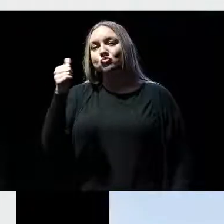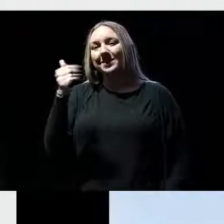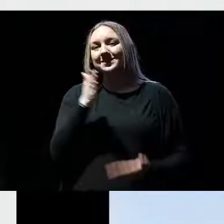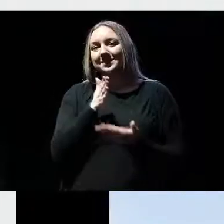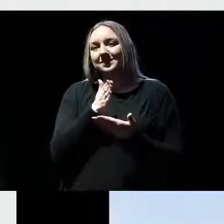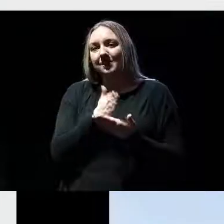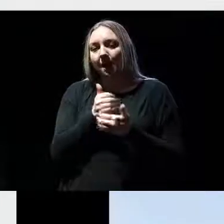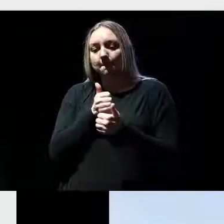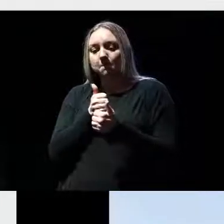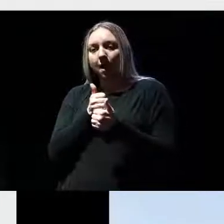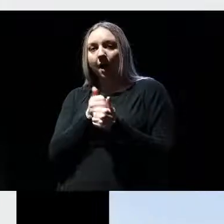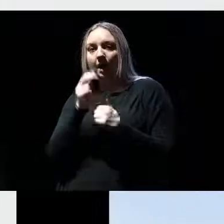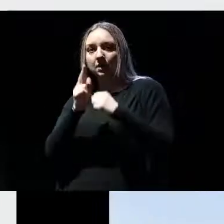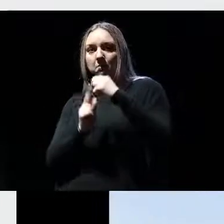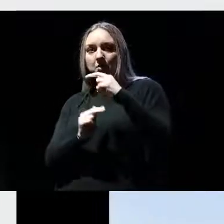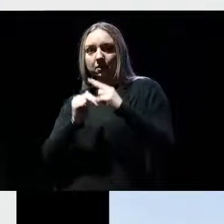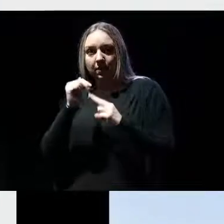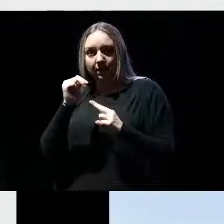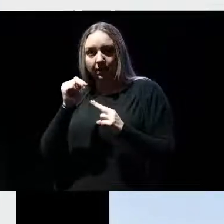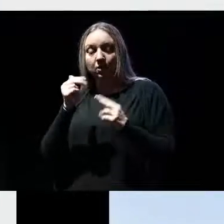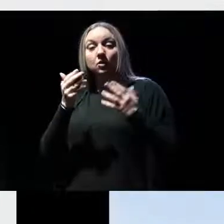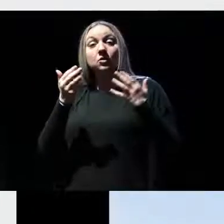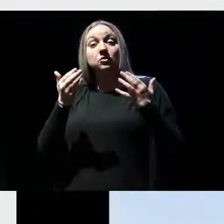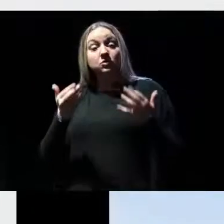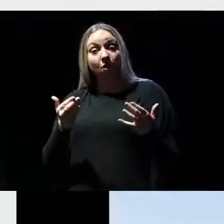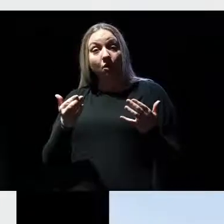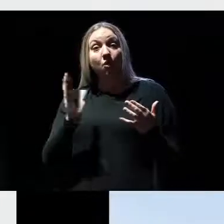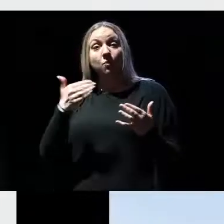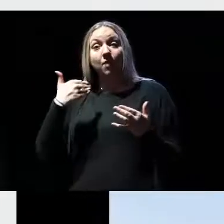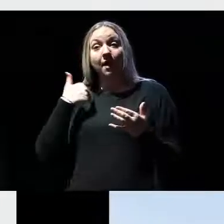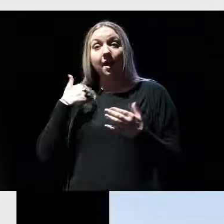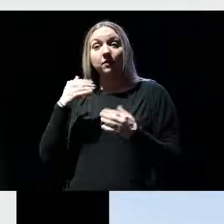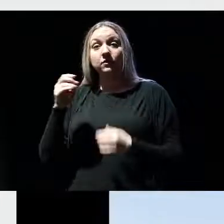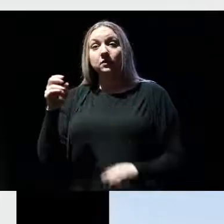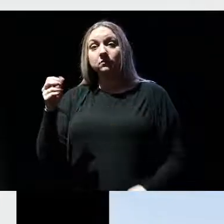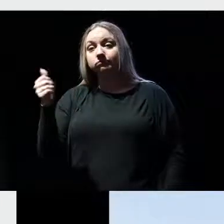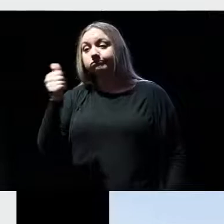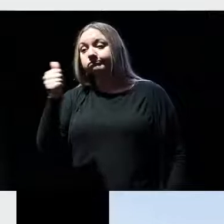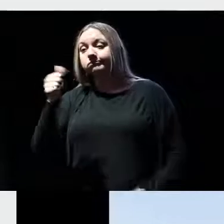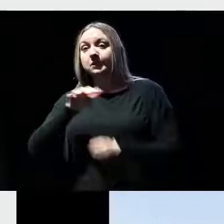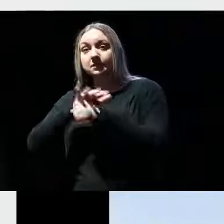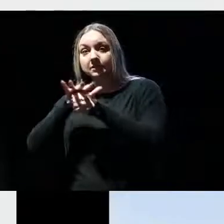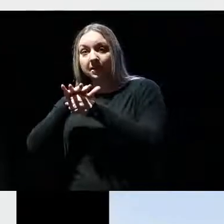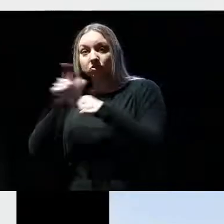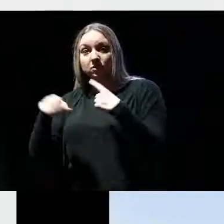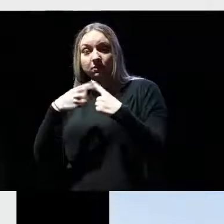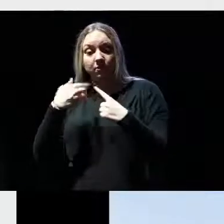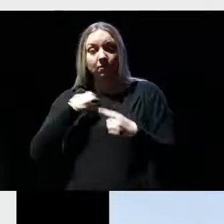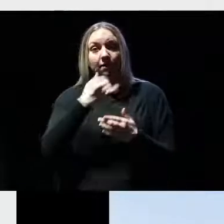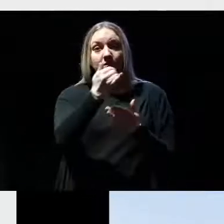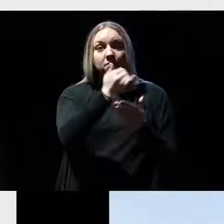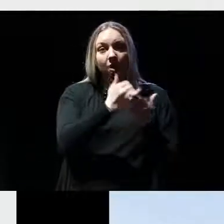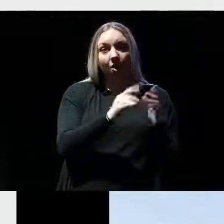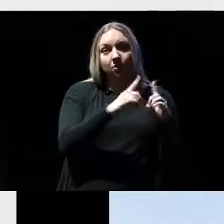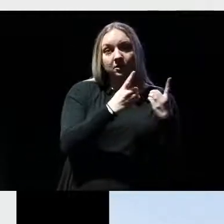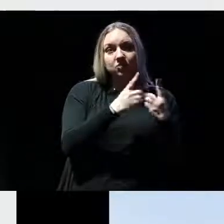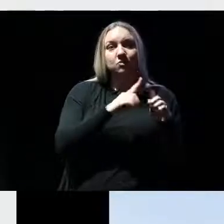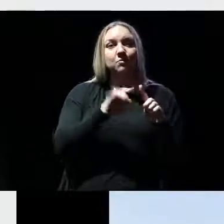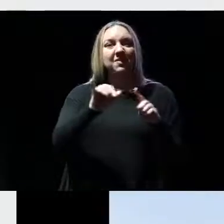of years, which means that between the station and the Arts District, the building starts to become the